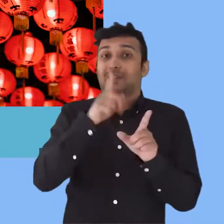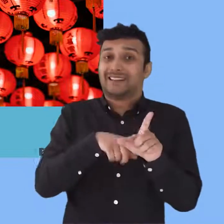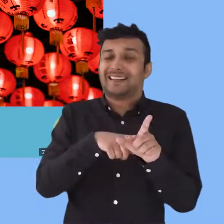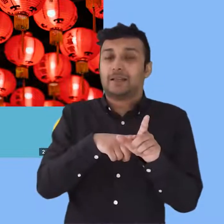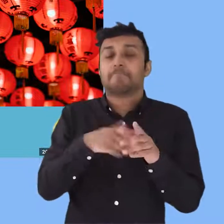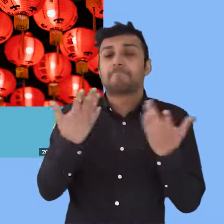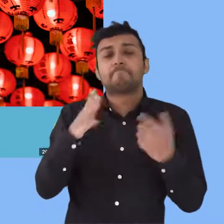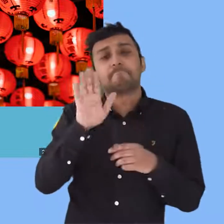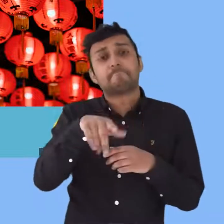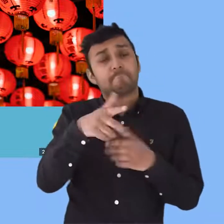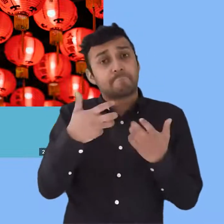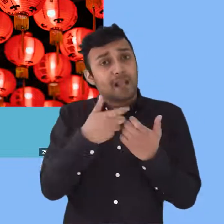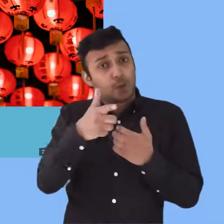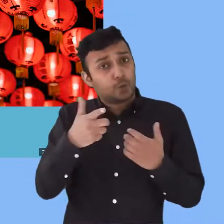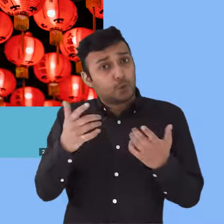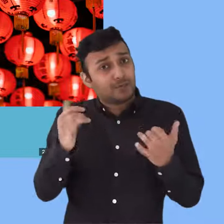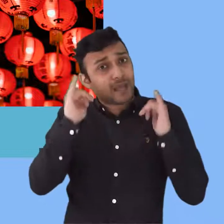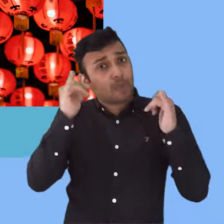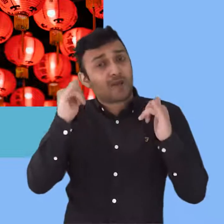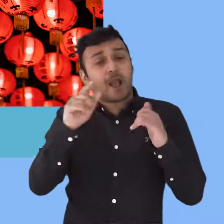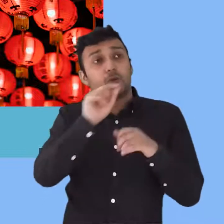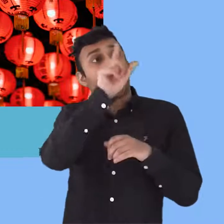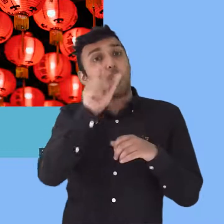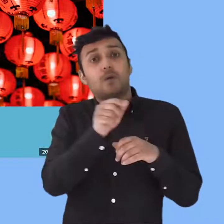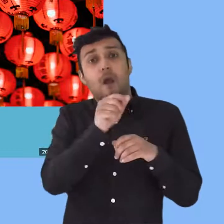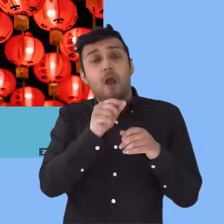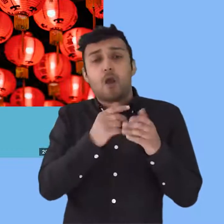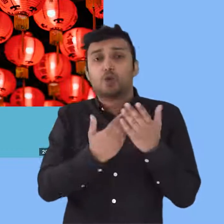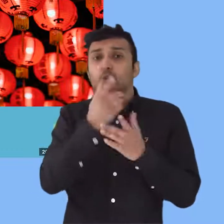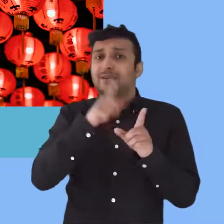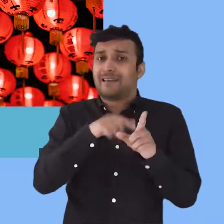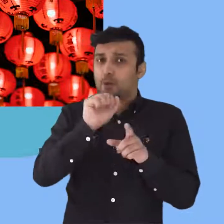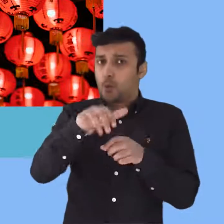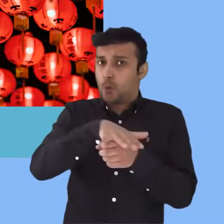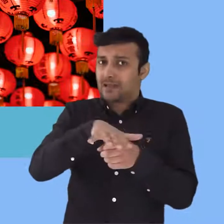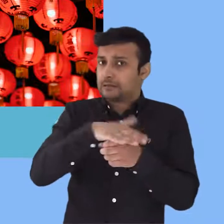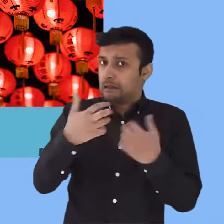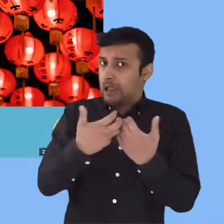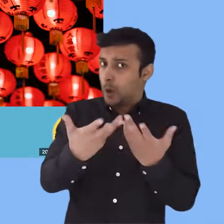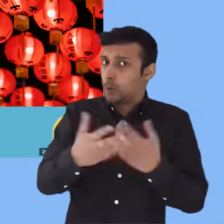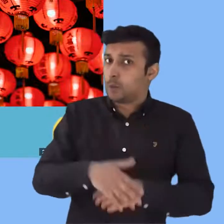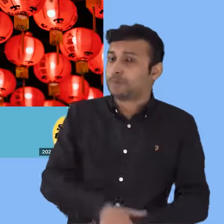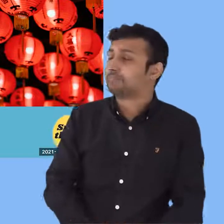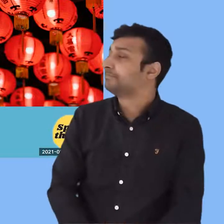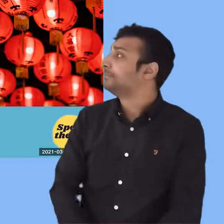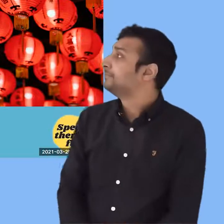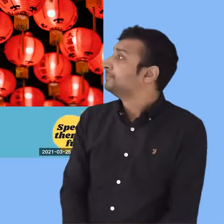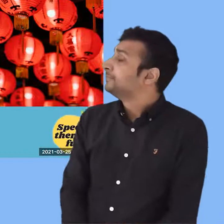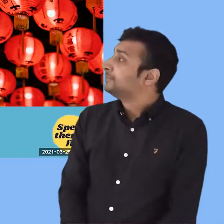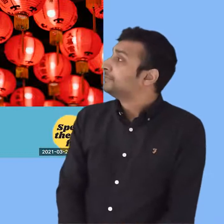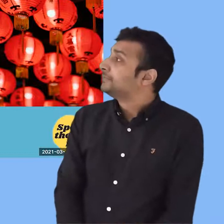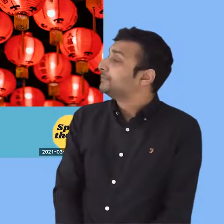So how did you celebrate Lunar New Year in your early year setting? This is a reflective question for